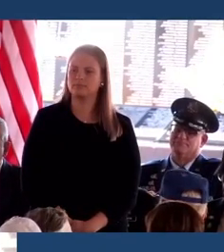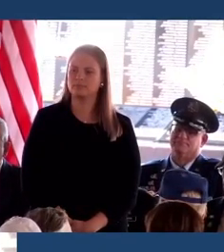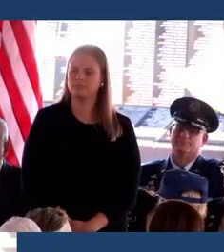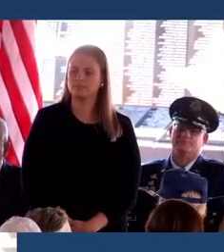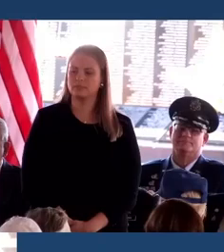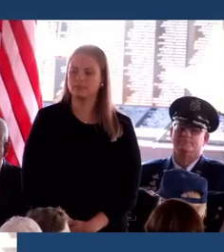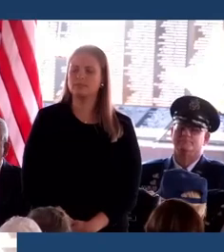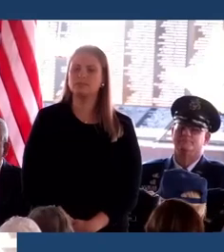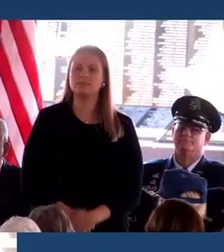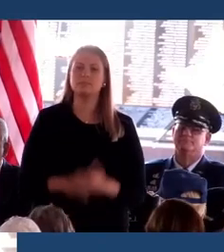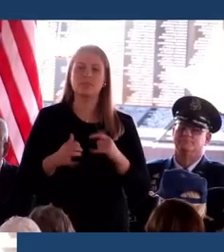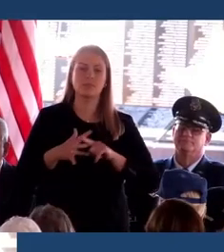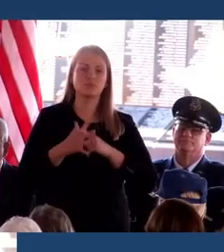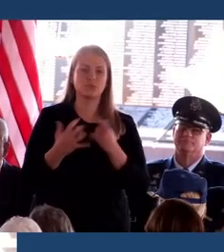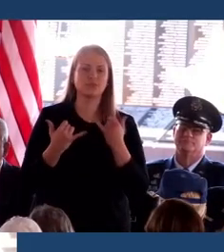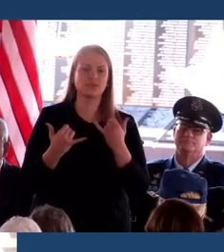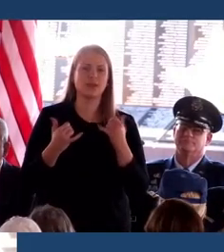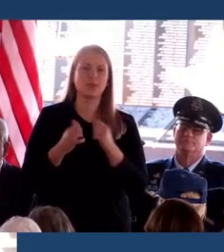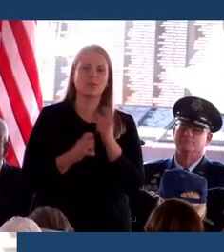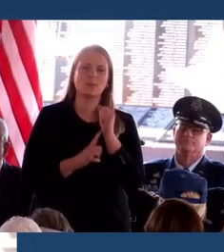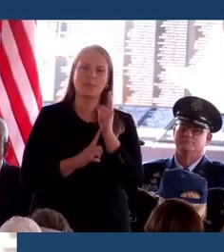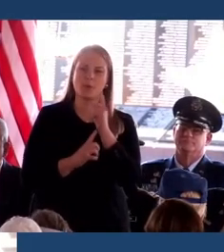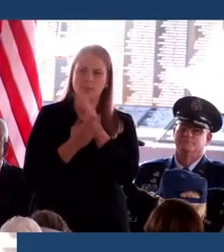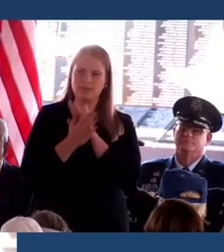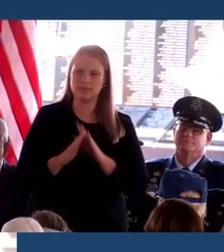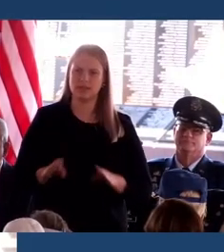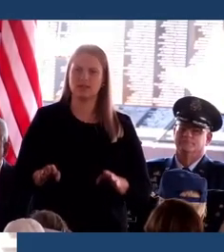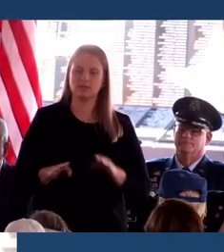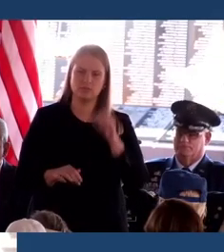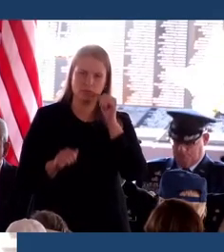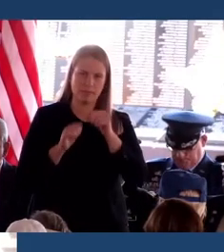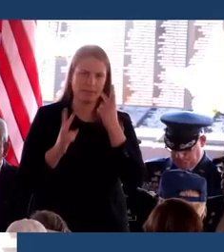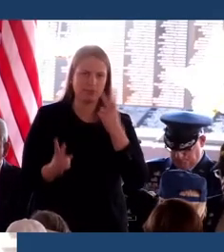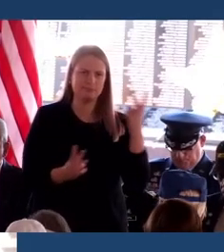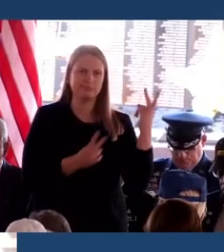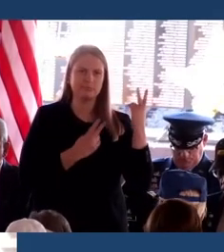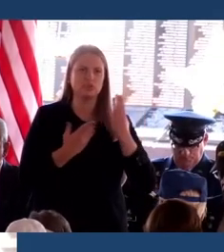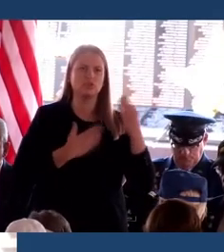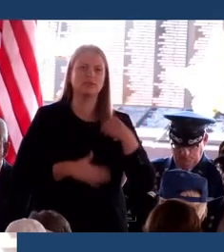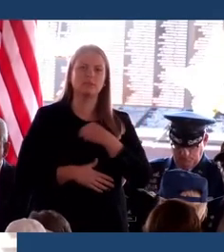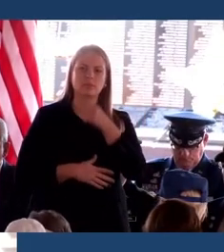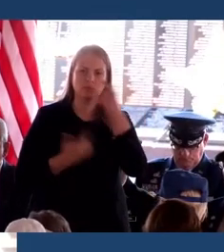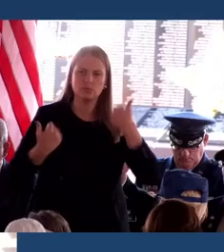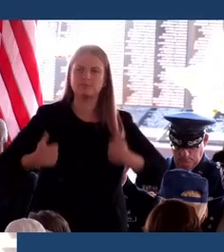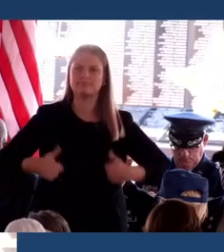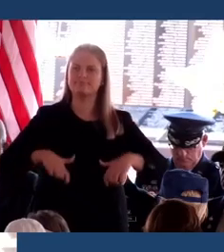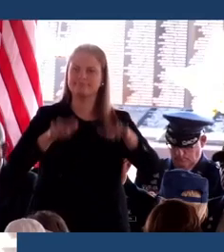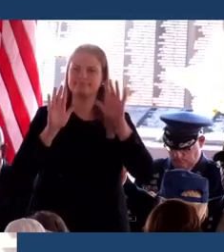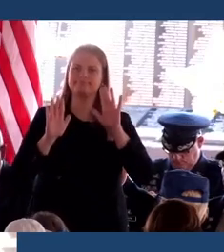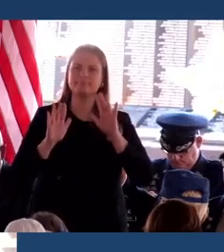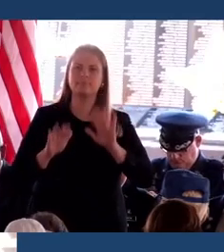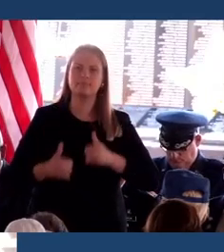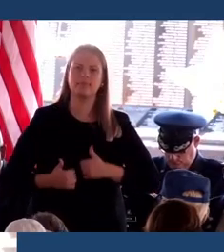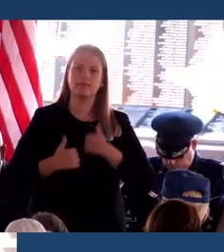Let us begin the day with a moment of silence to remember the service members who gave their all for their country.